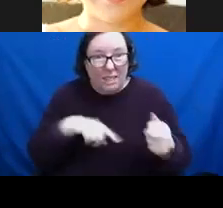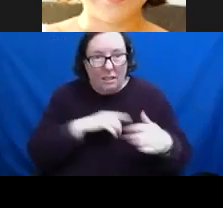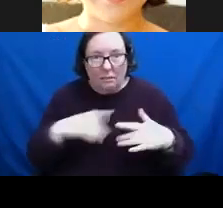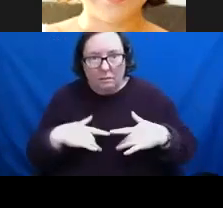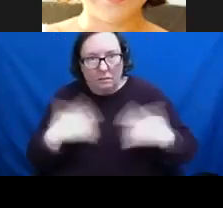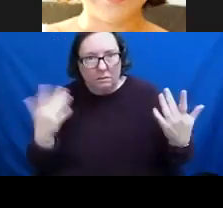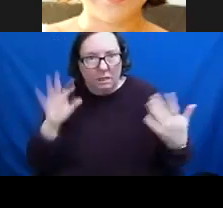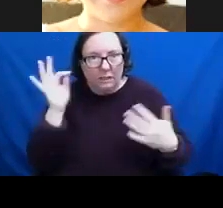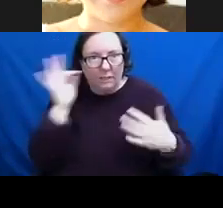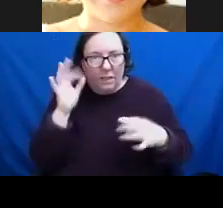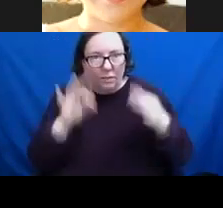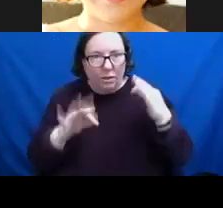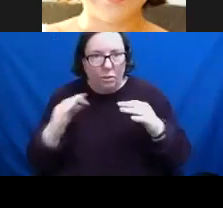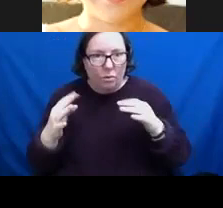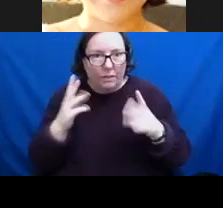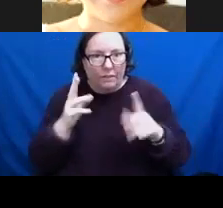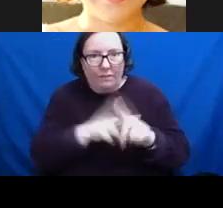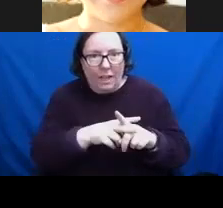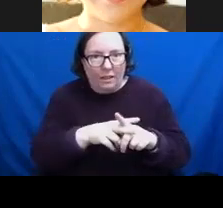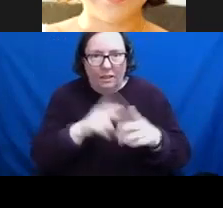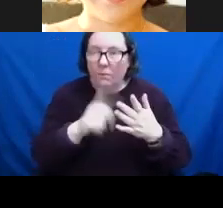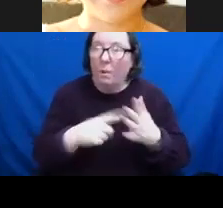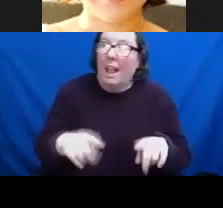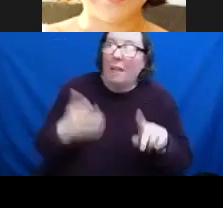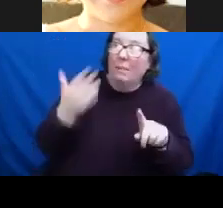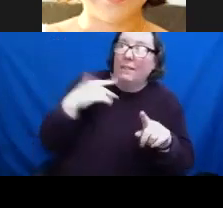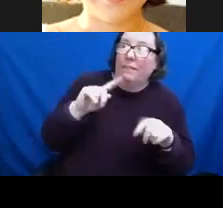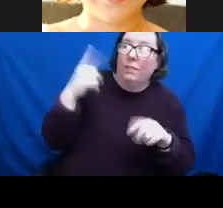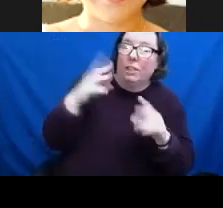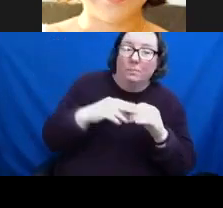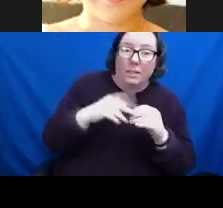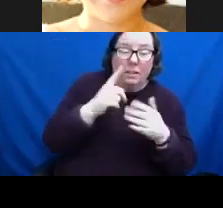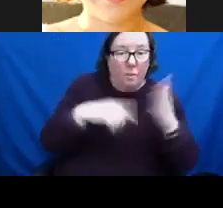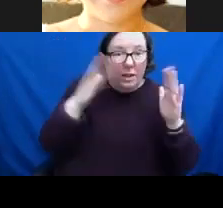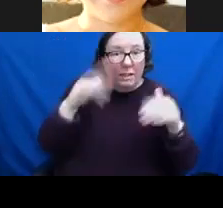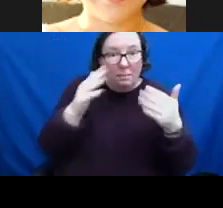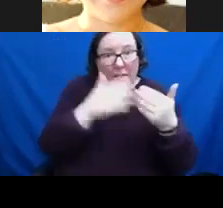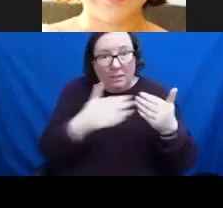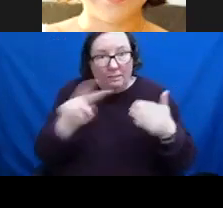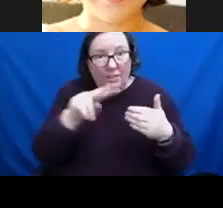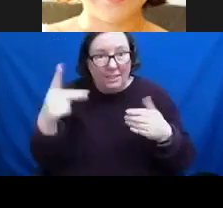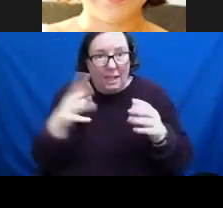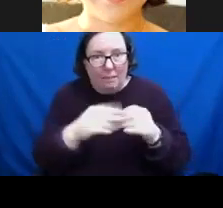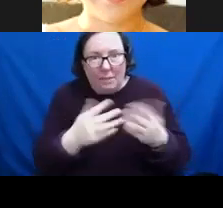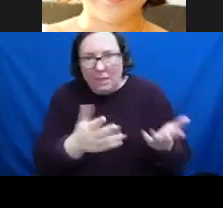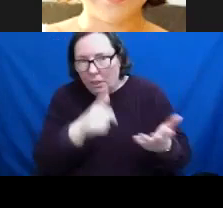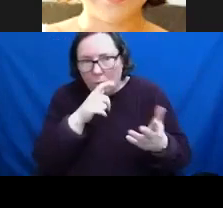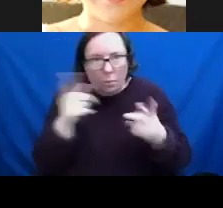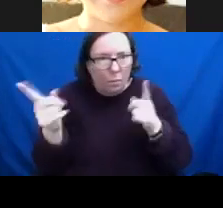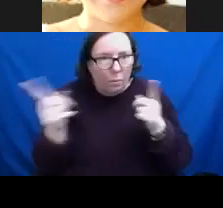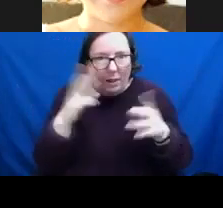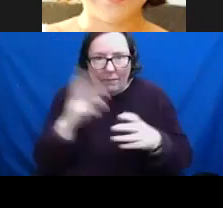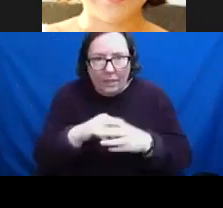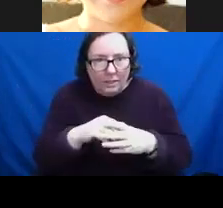the on what took place at the first meeting and what is anticipated for the second, who the participants